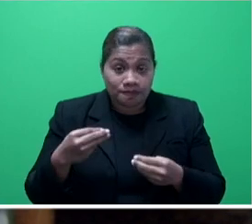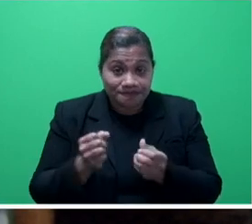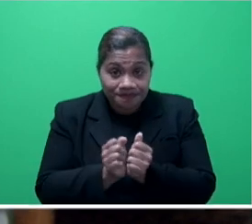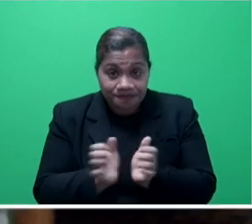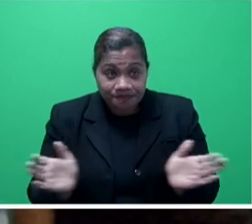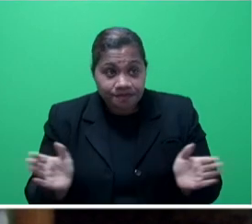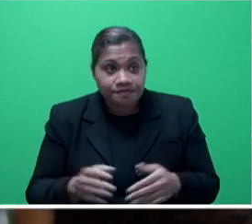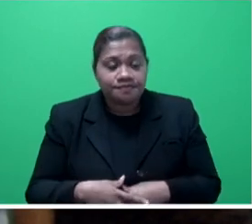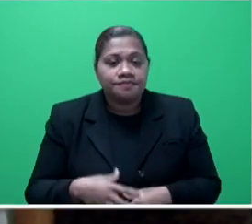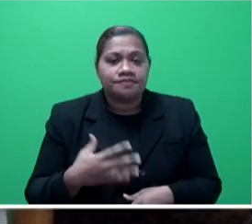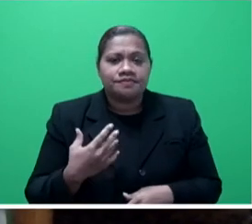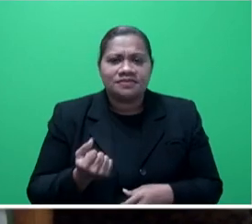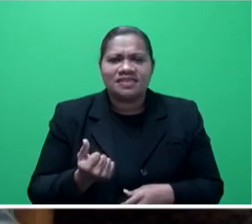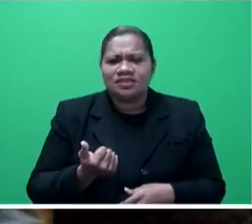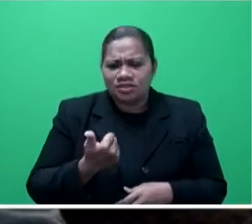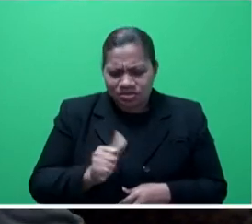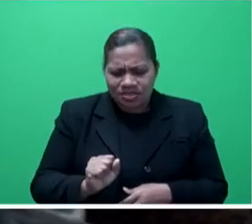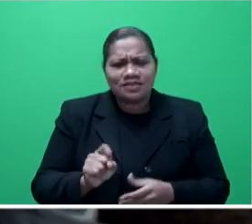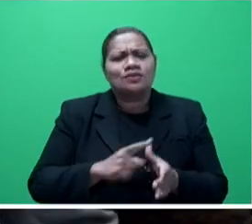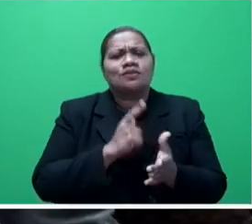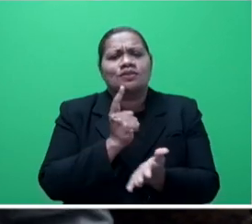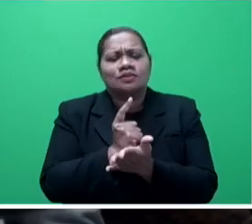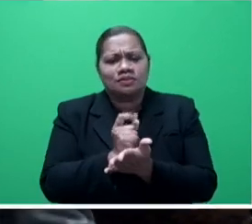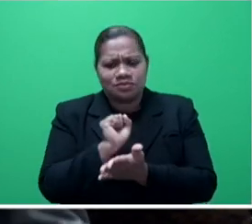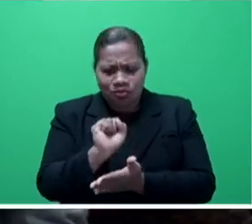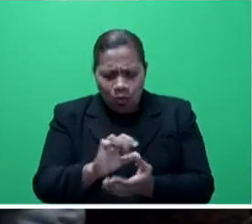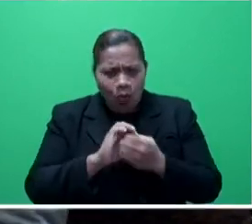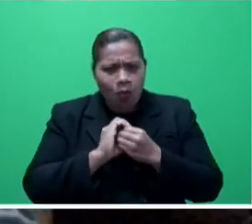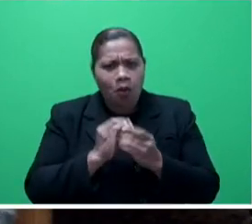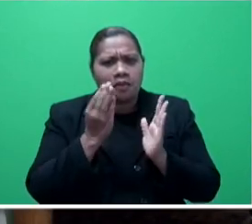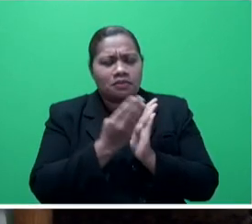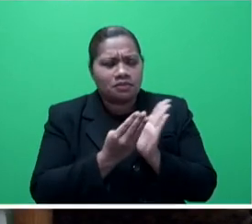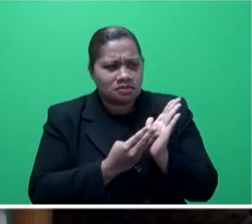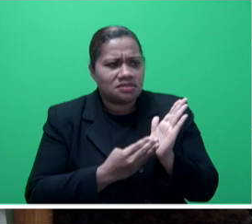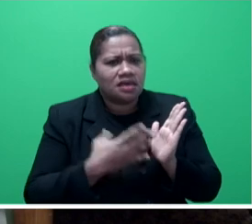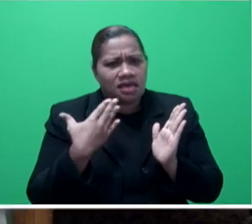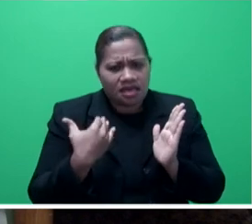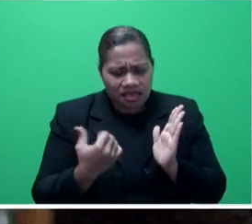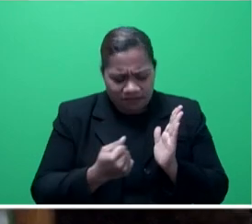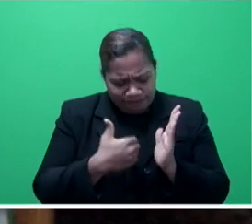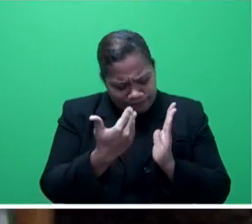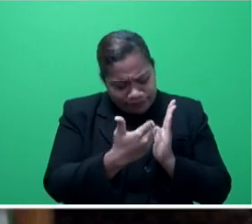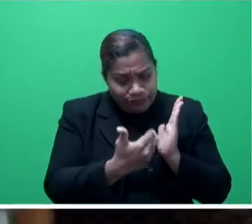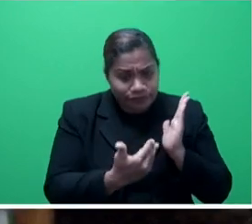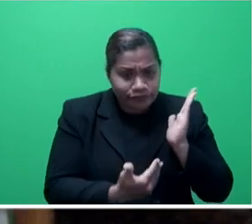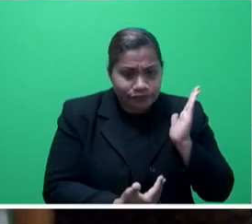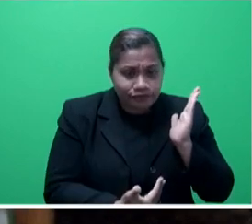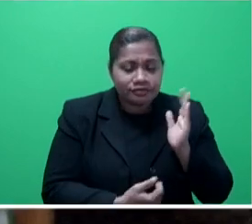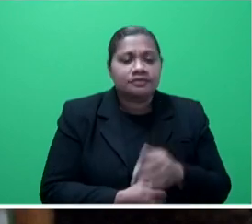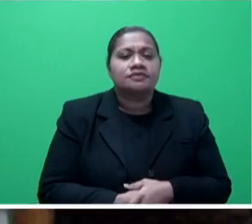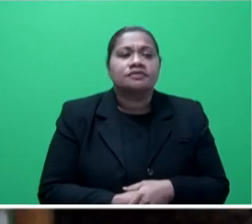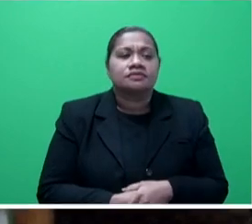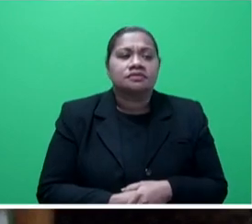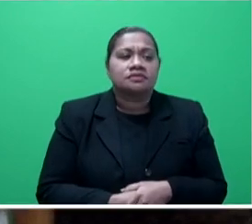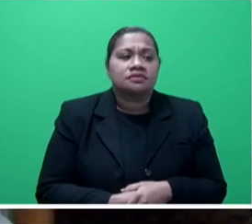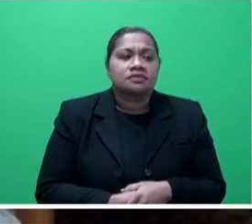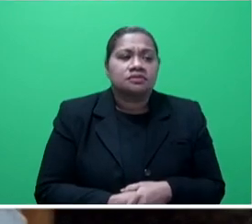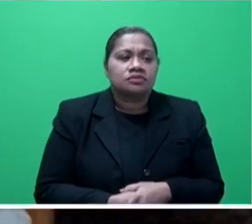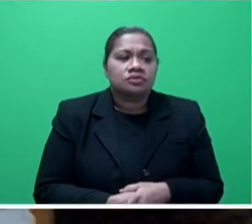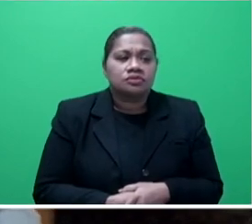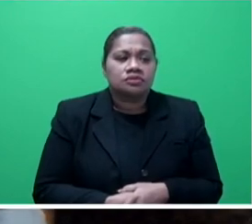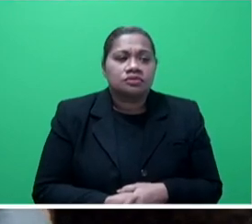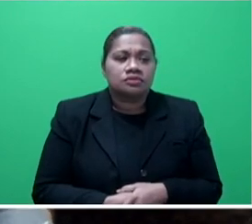of its own functions. I've got a list of companies here that the Office of the Auditor General actually outsources the auditing work